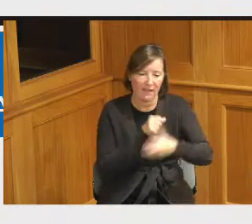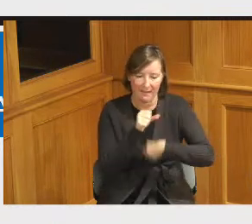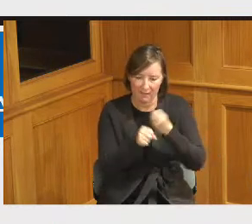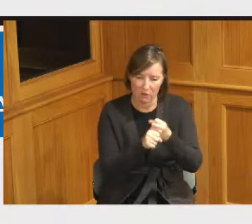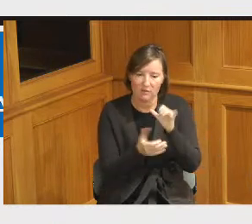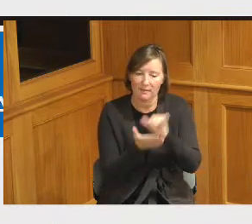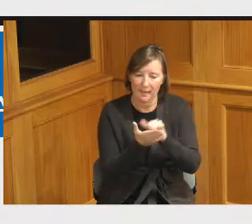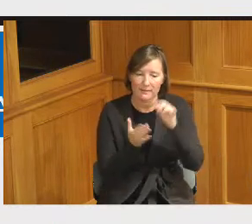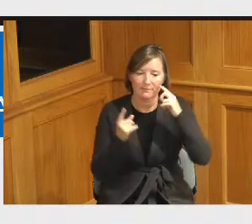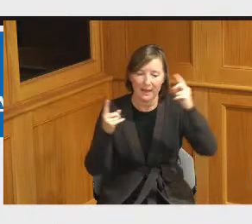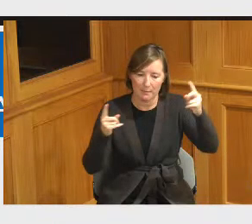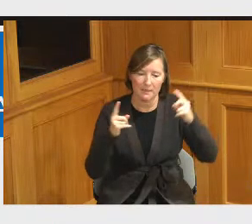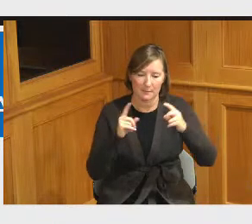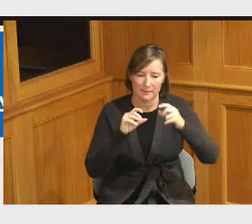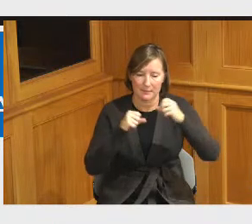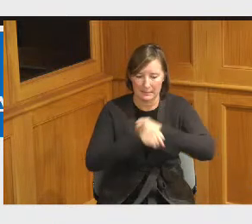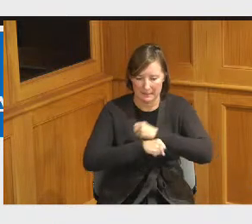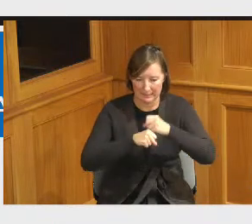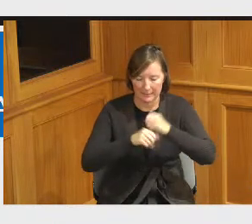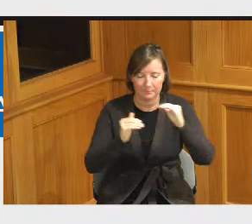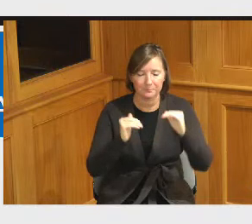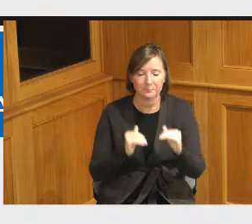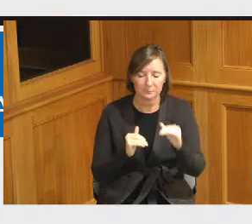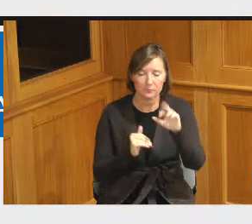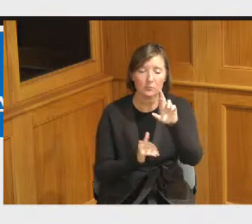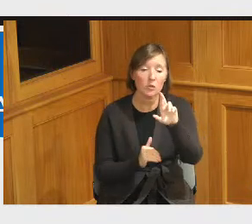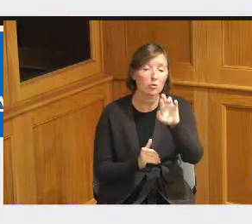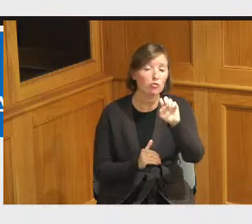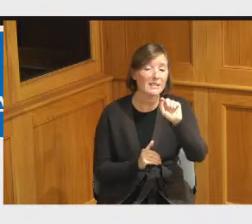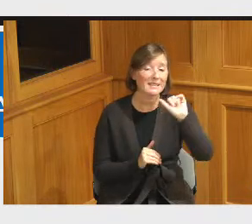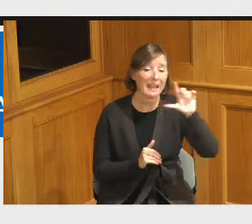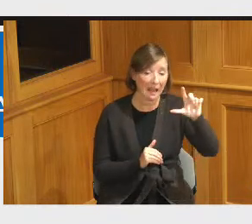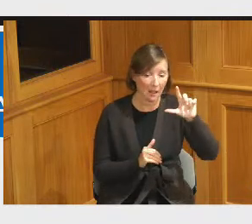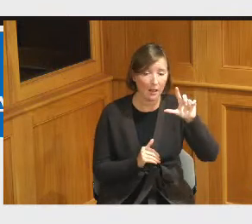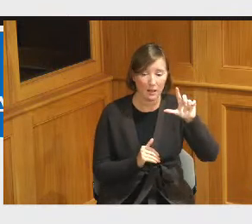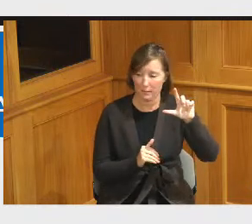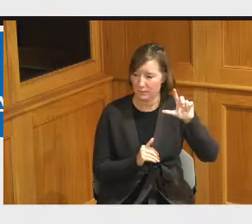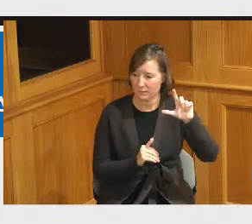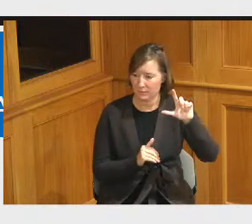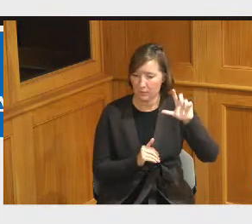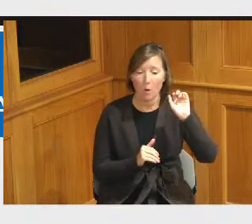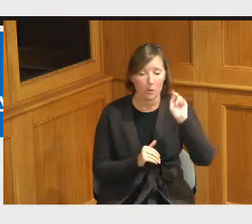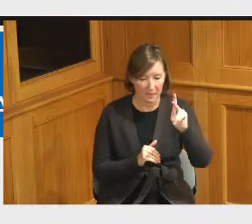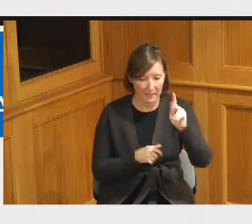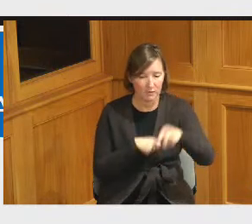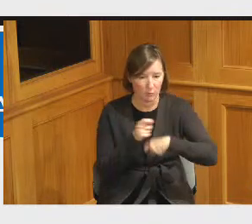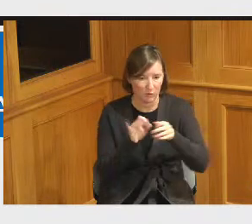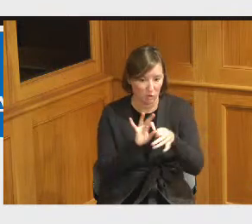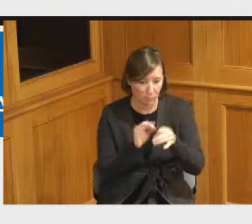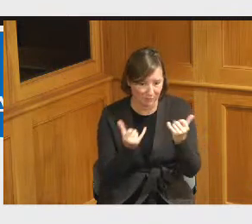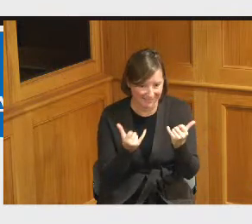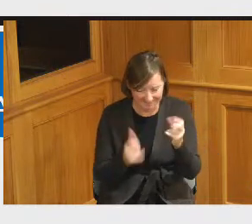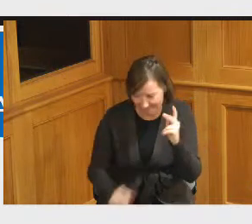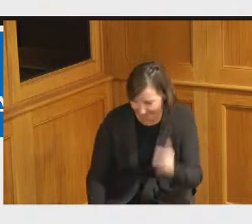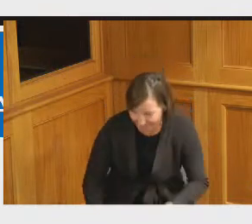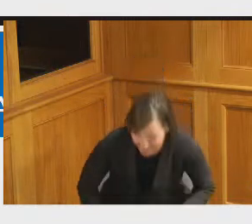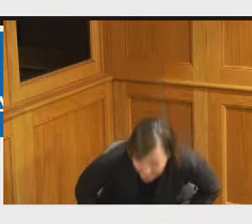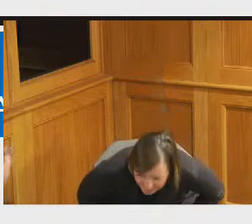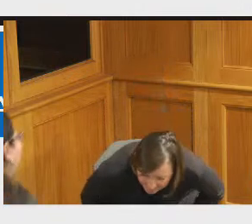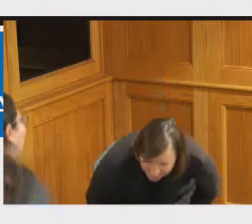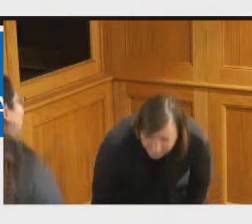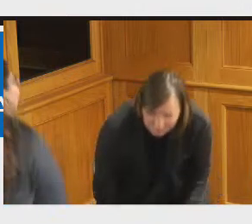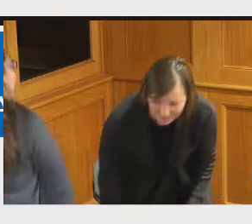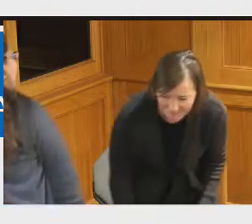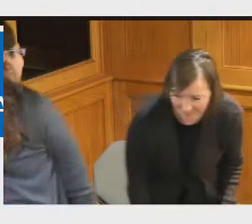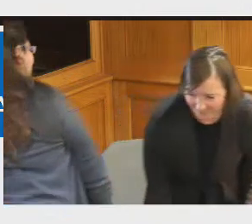So we tell small businesses we are basically the front door to your resourcing. In Hamilton County,